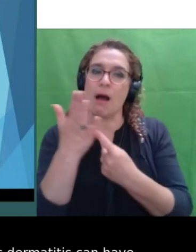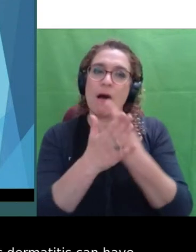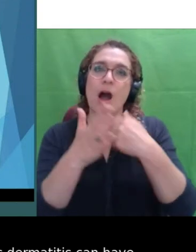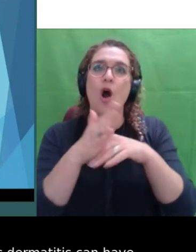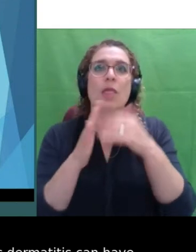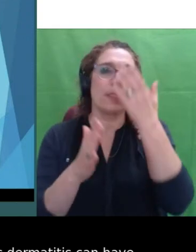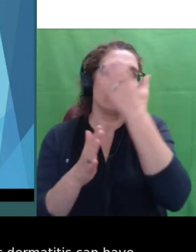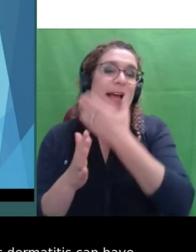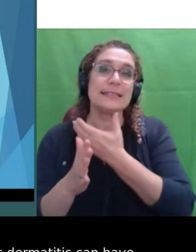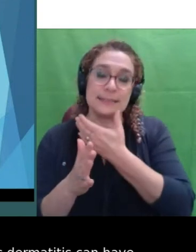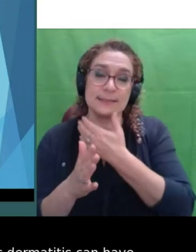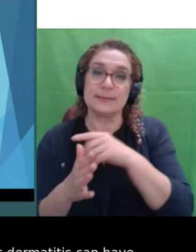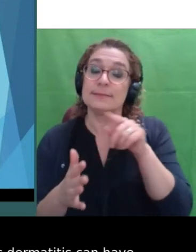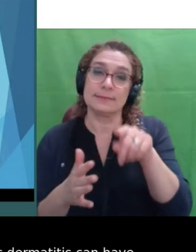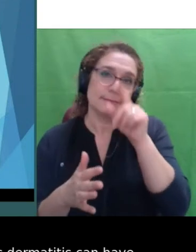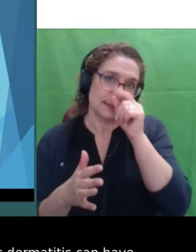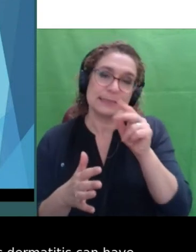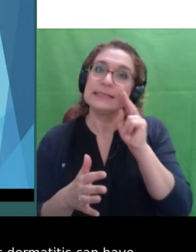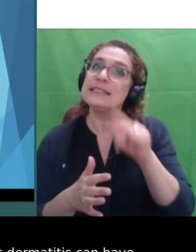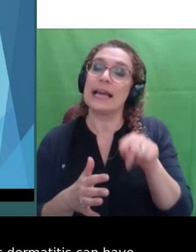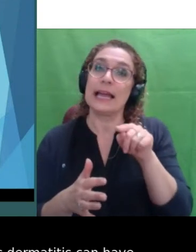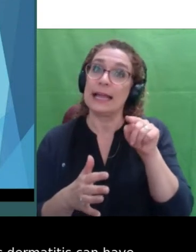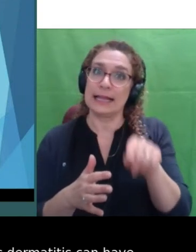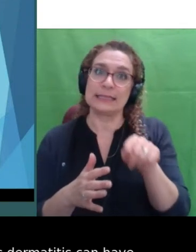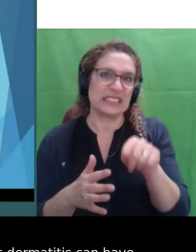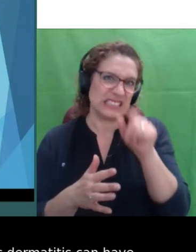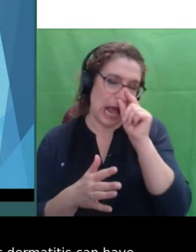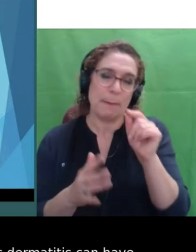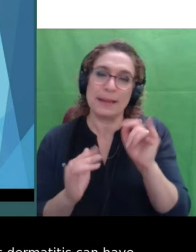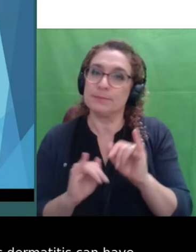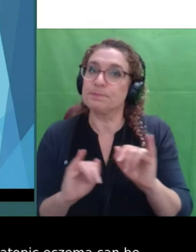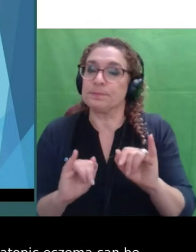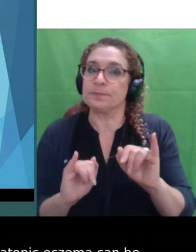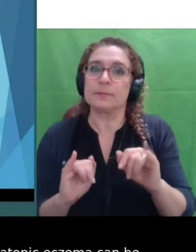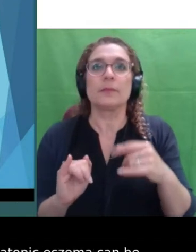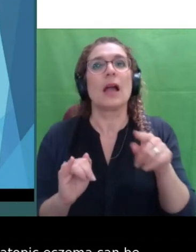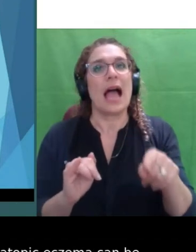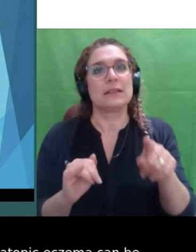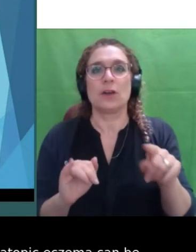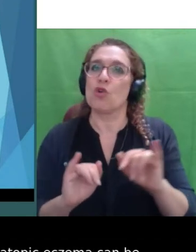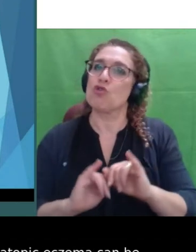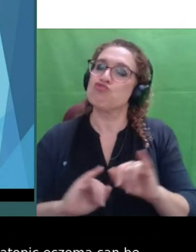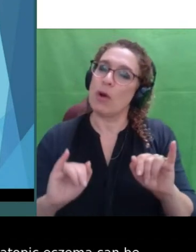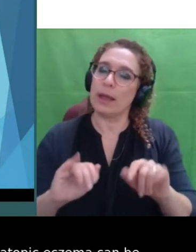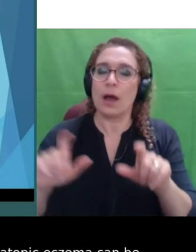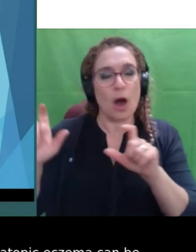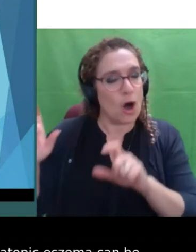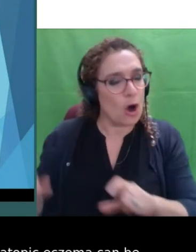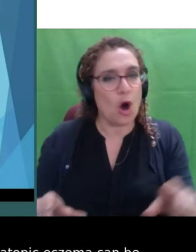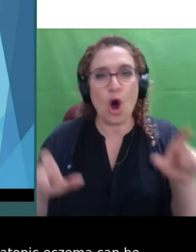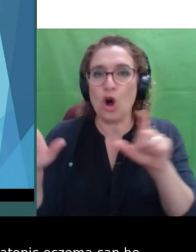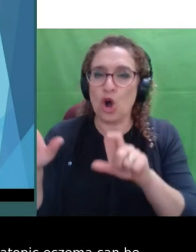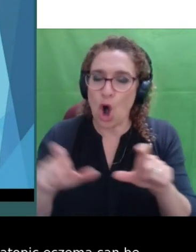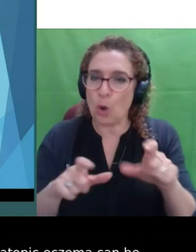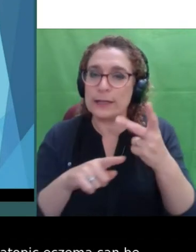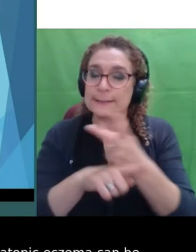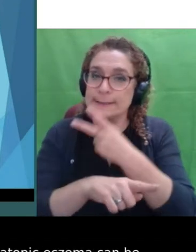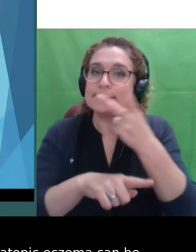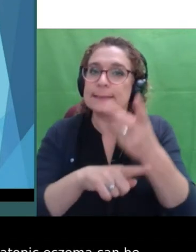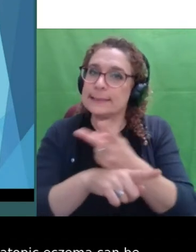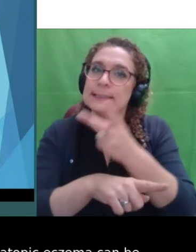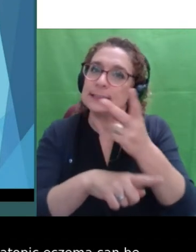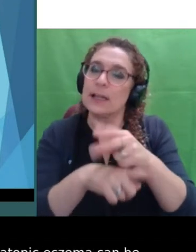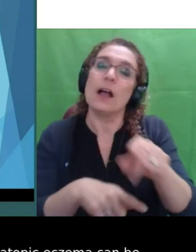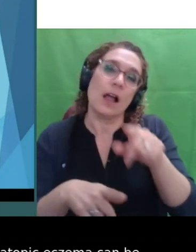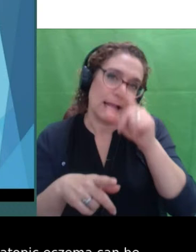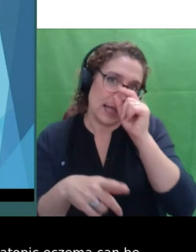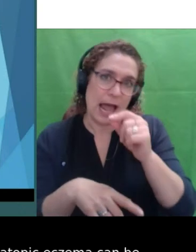atopic eczema can be absolutely devastating as a chronic ongoing um incessant condition that can affect